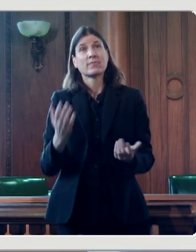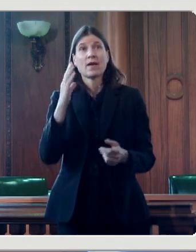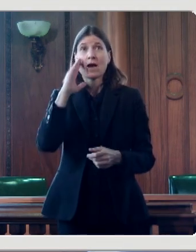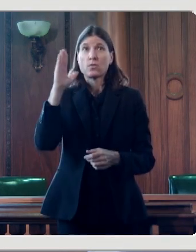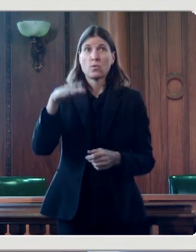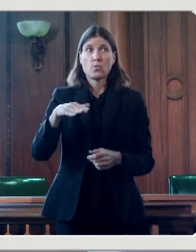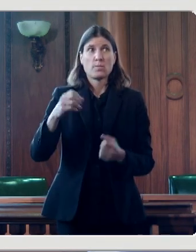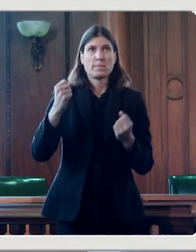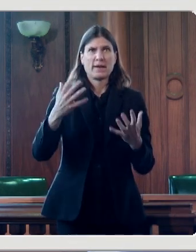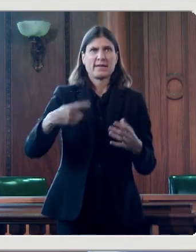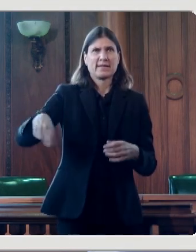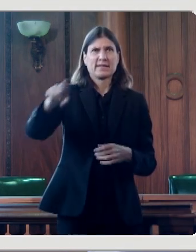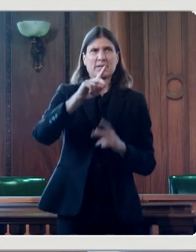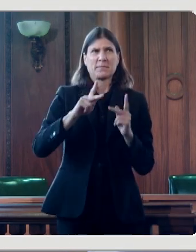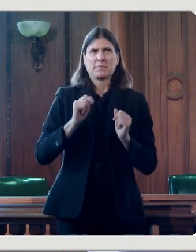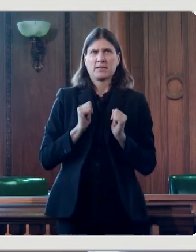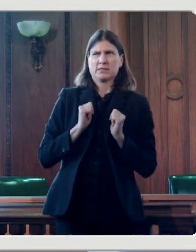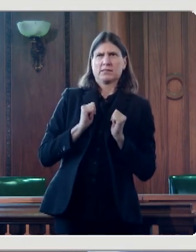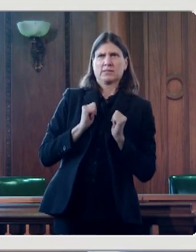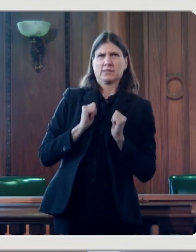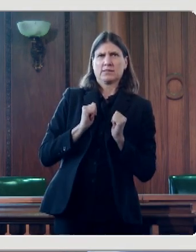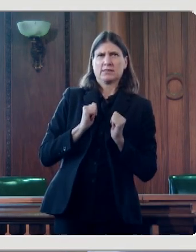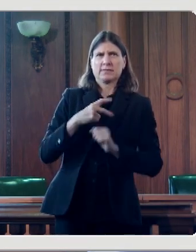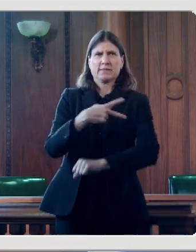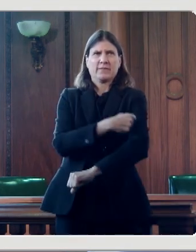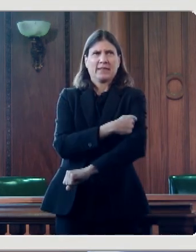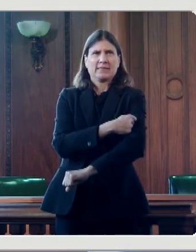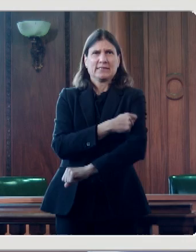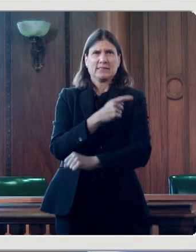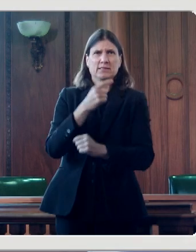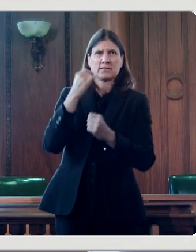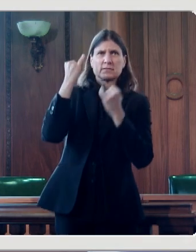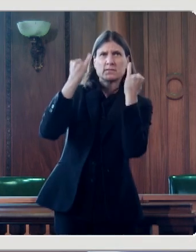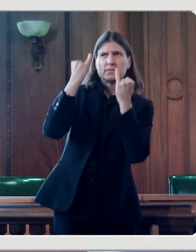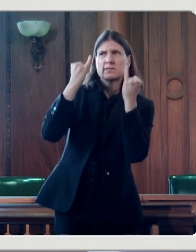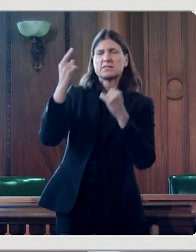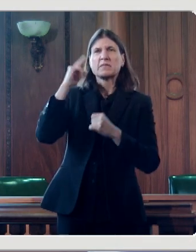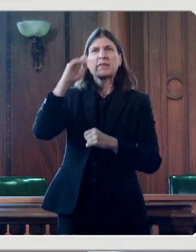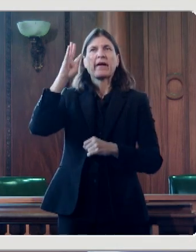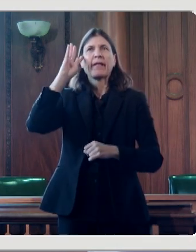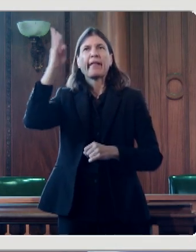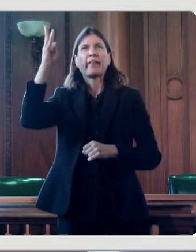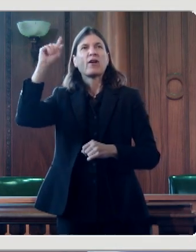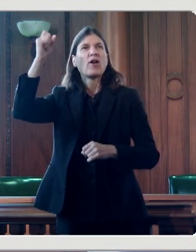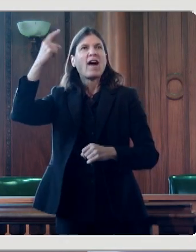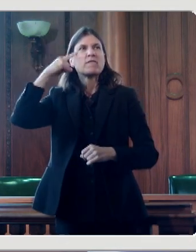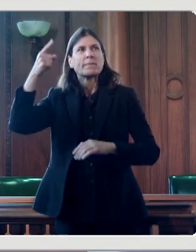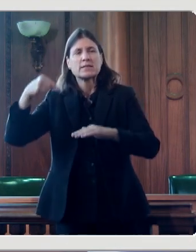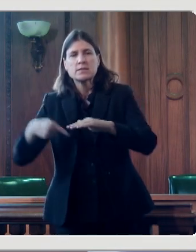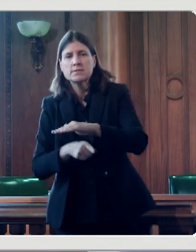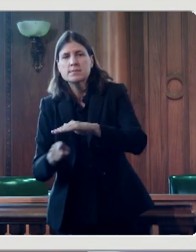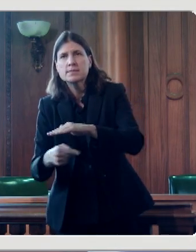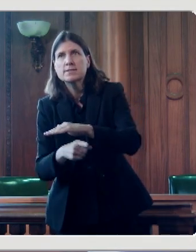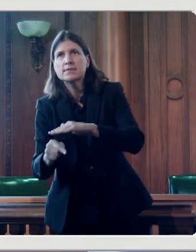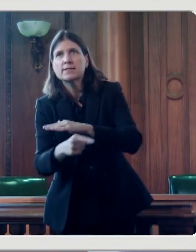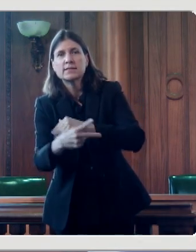don't solve or conquer medical challenges. Vaccines do. So you can listen to